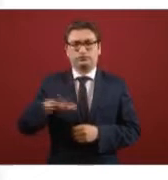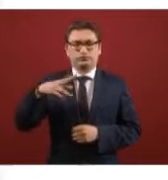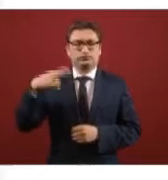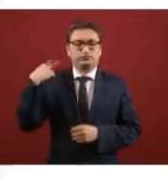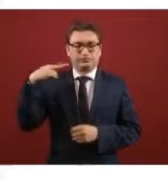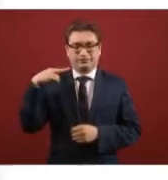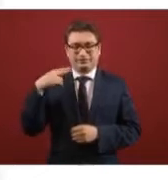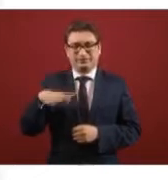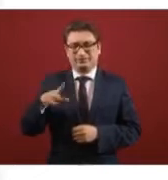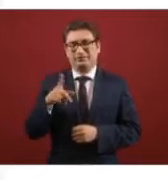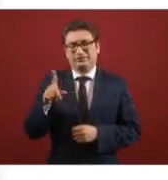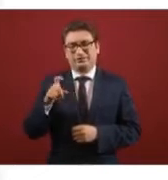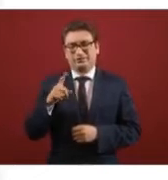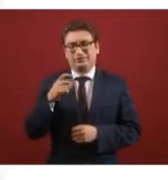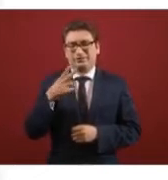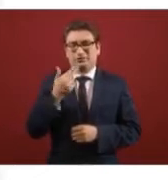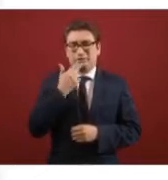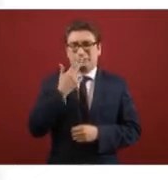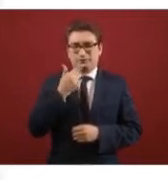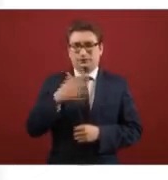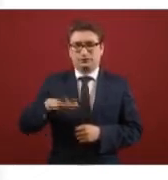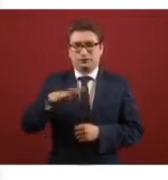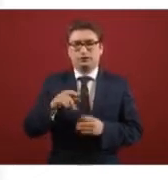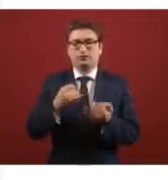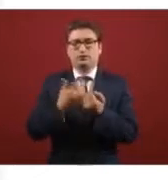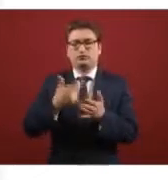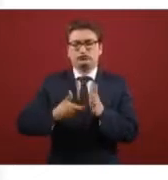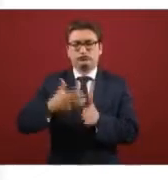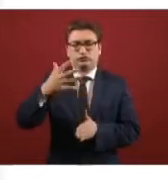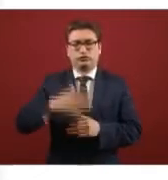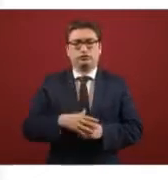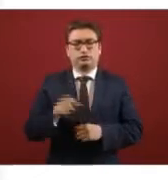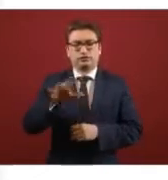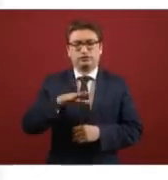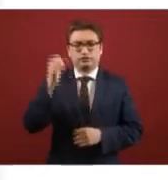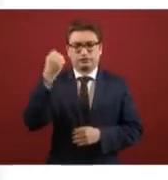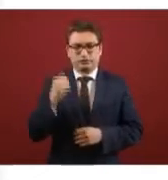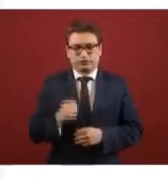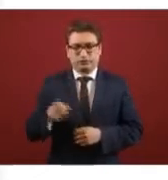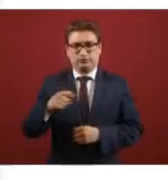a complaint, and it looks like there's a lot of complaints.